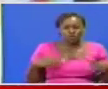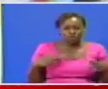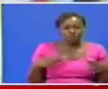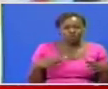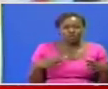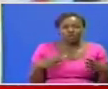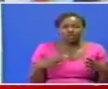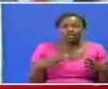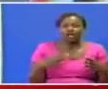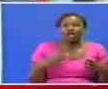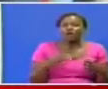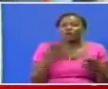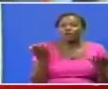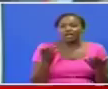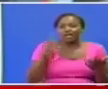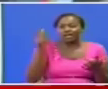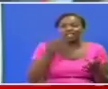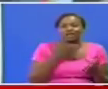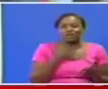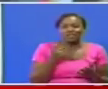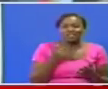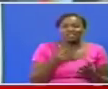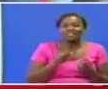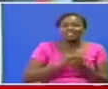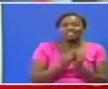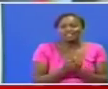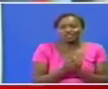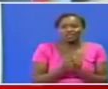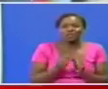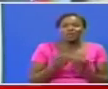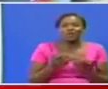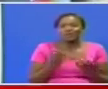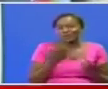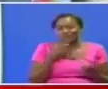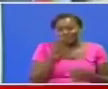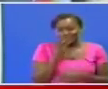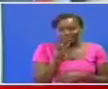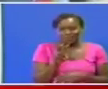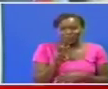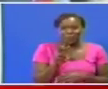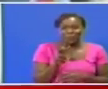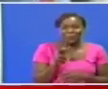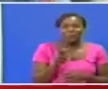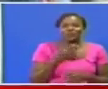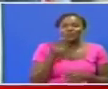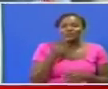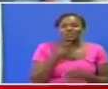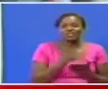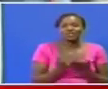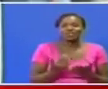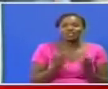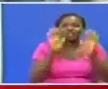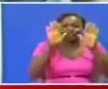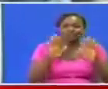someone. That is a Kenya we want. It is a change we all want to see. And I want to say something important